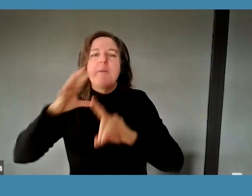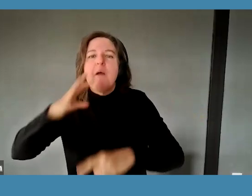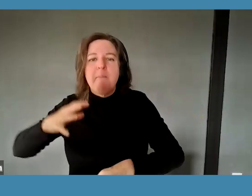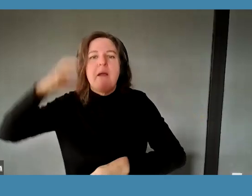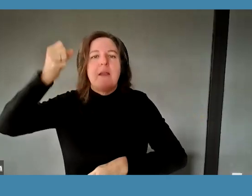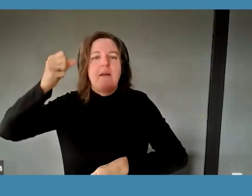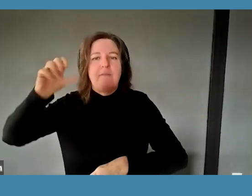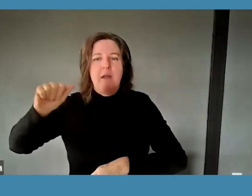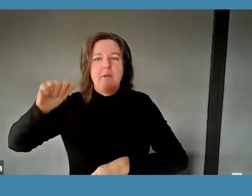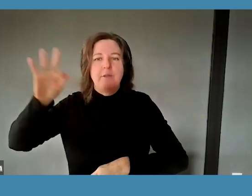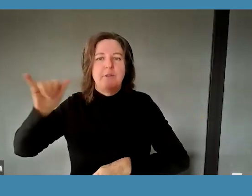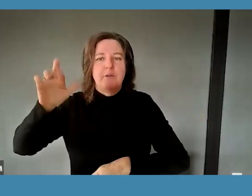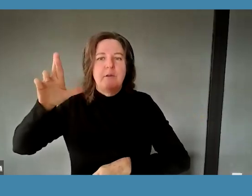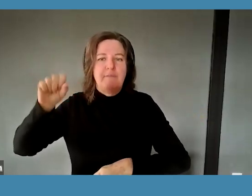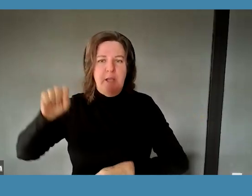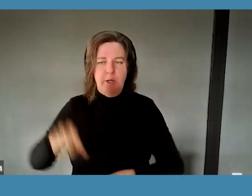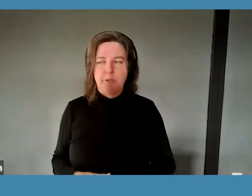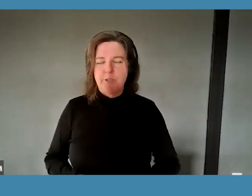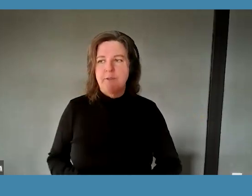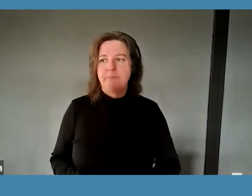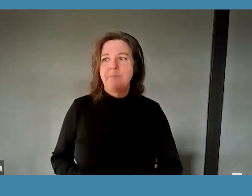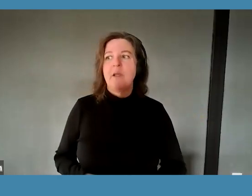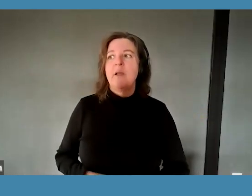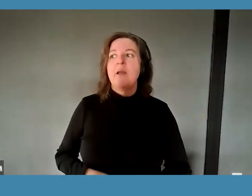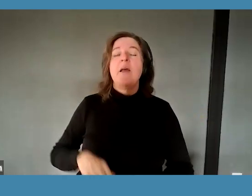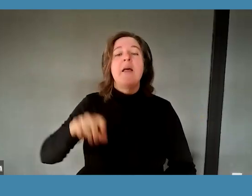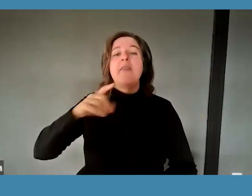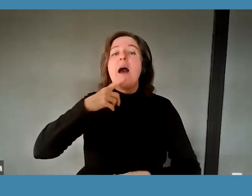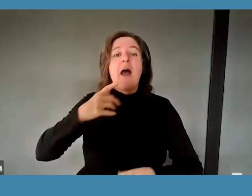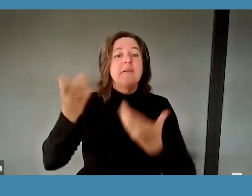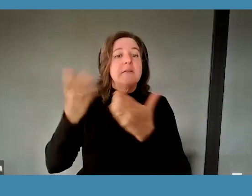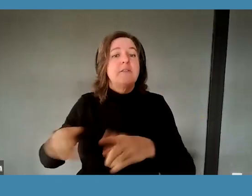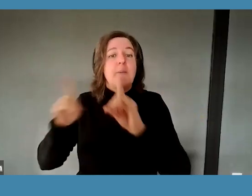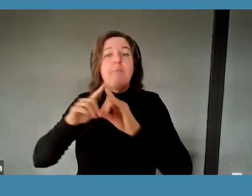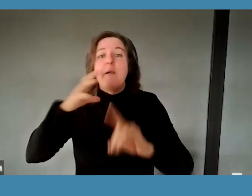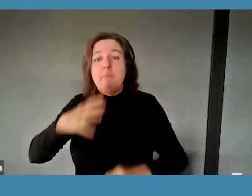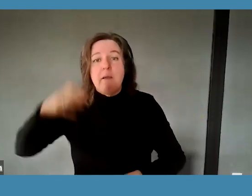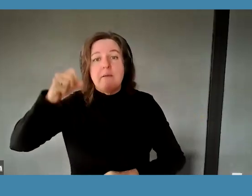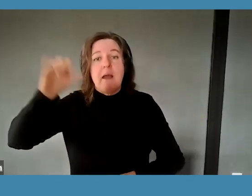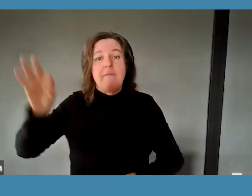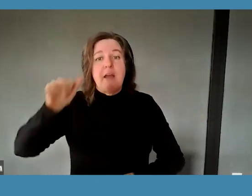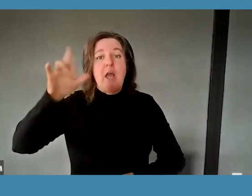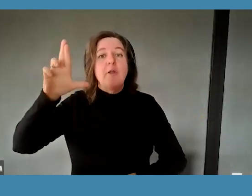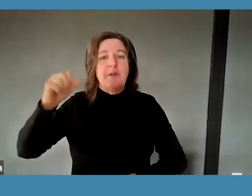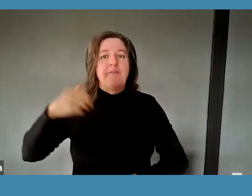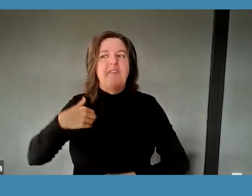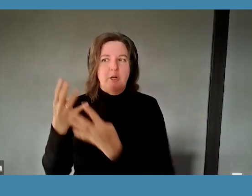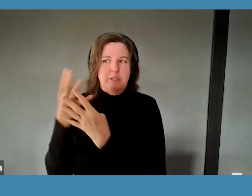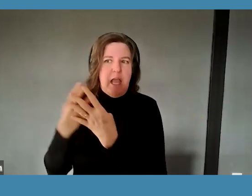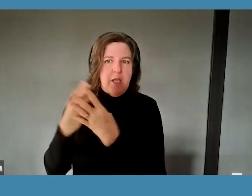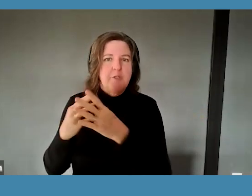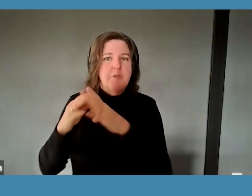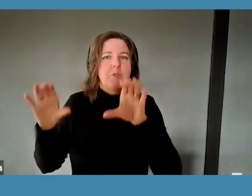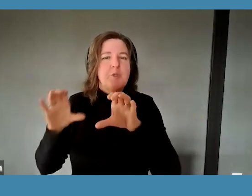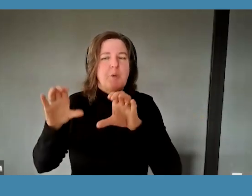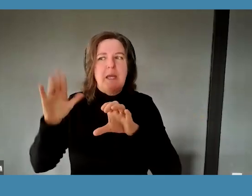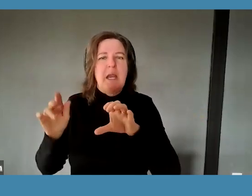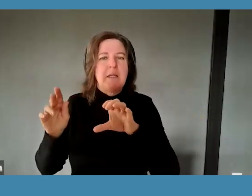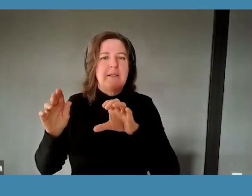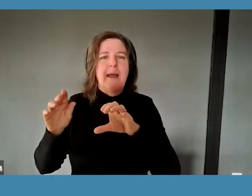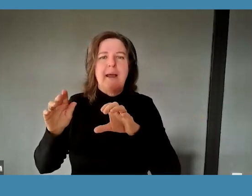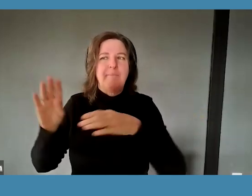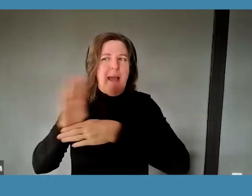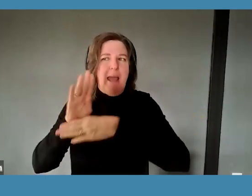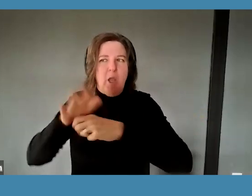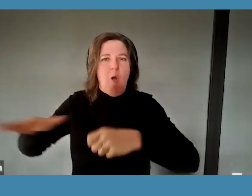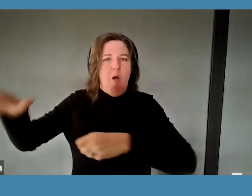The Department of Elder Affairs has the screenings done by entities that are spread across the state called ADRCs. That